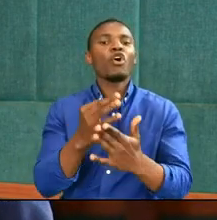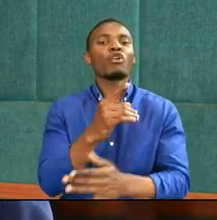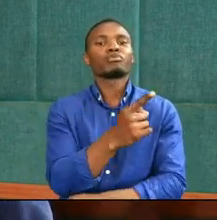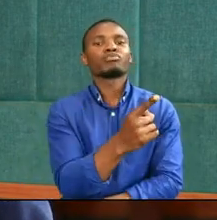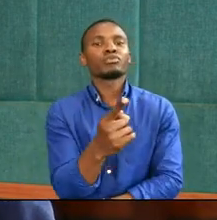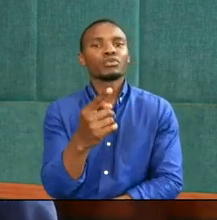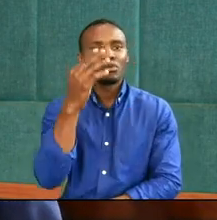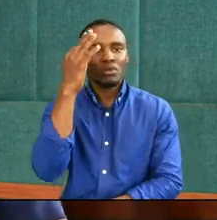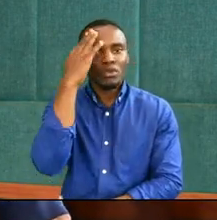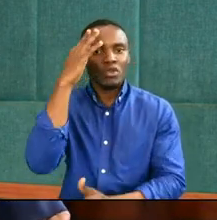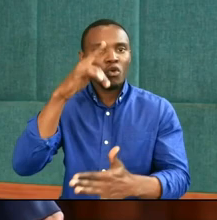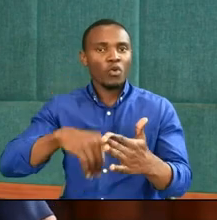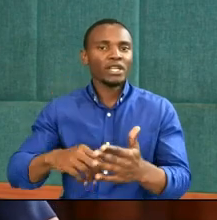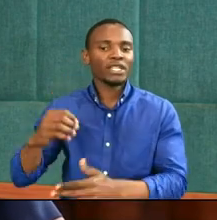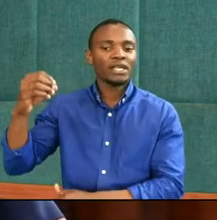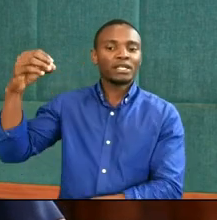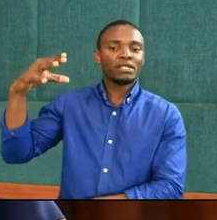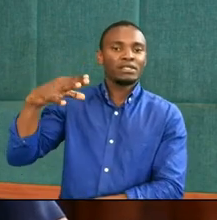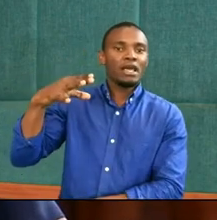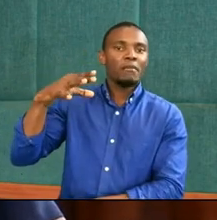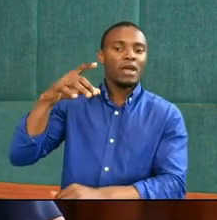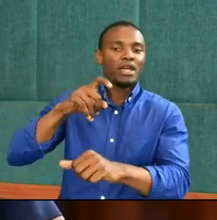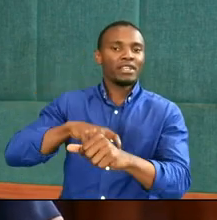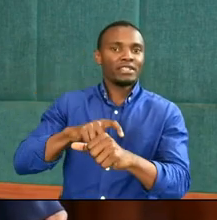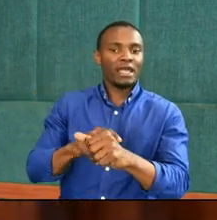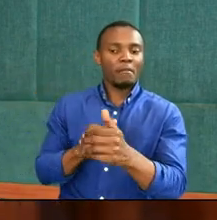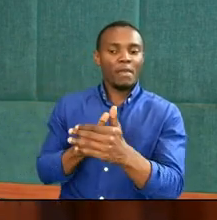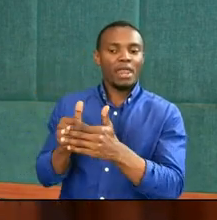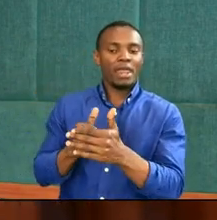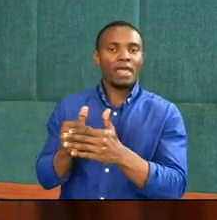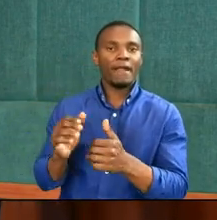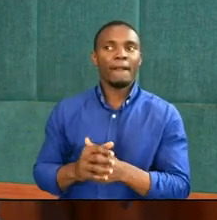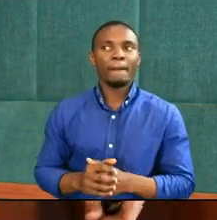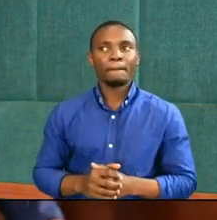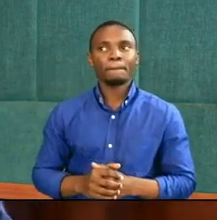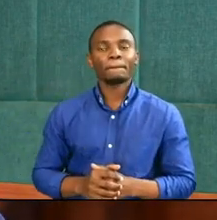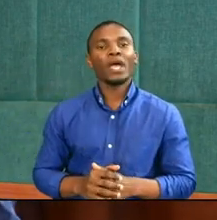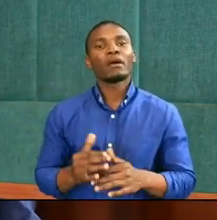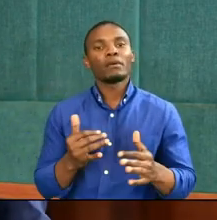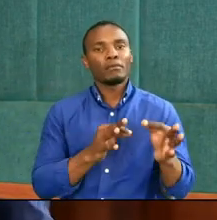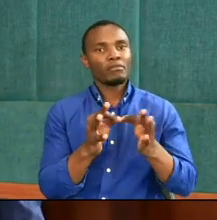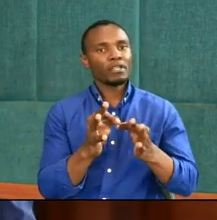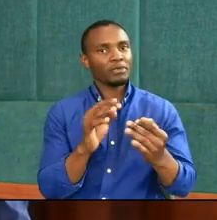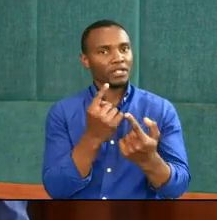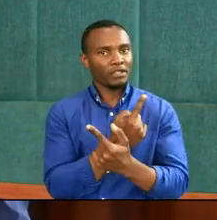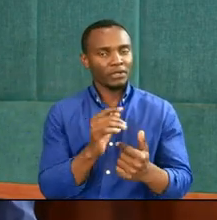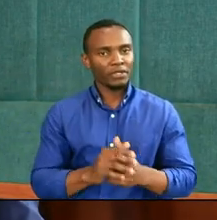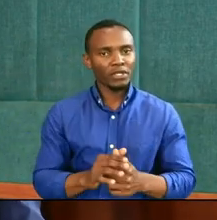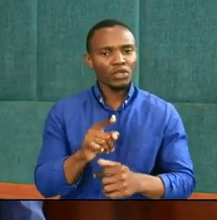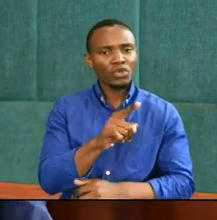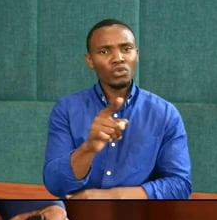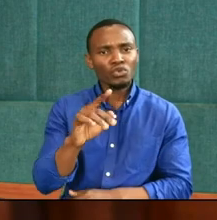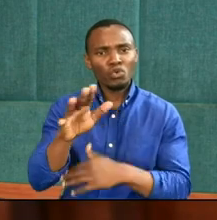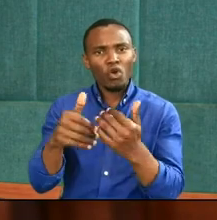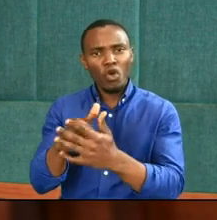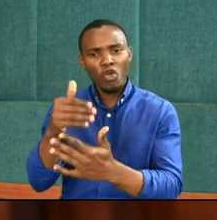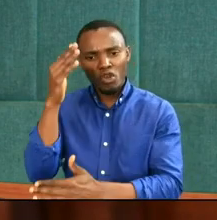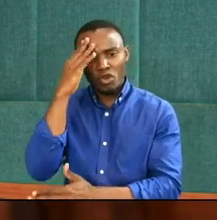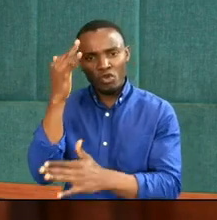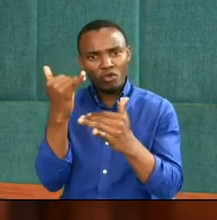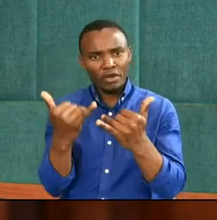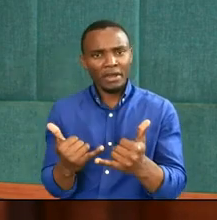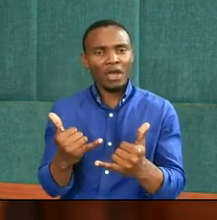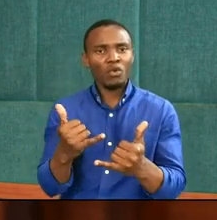know that the summer is near. Put another way. All of you know that we're now